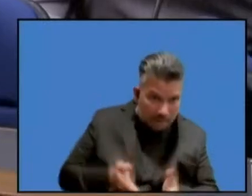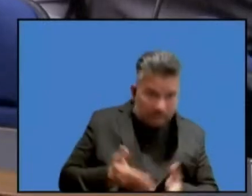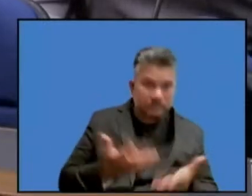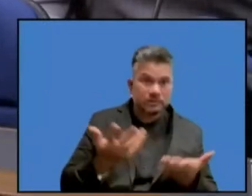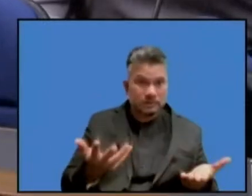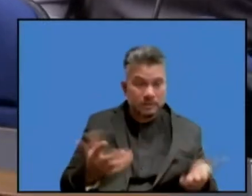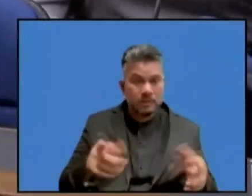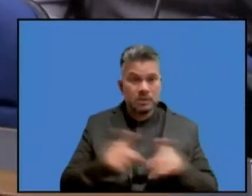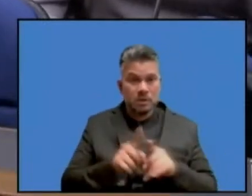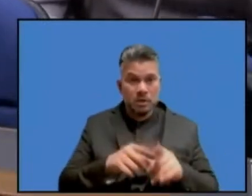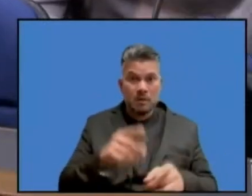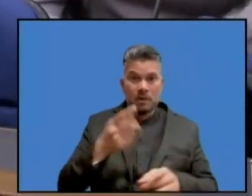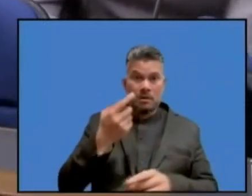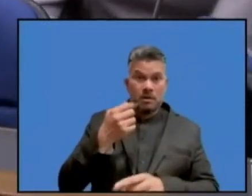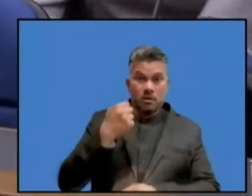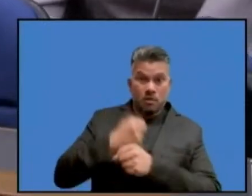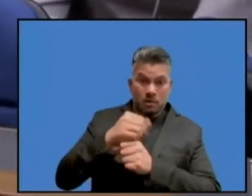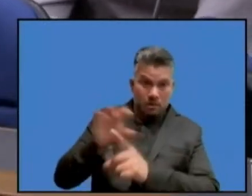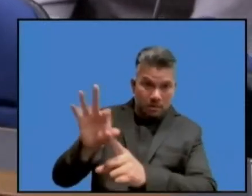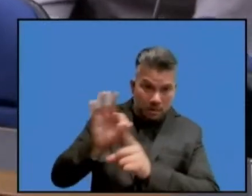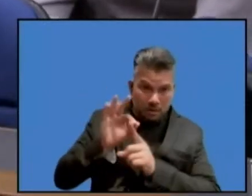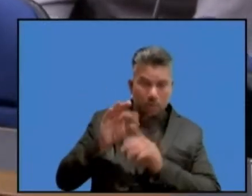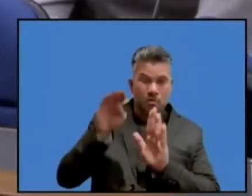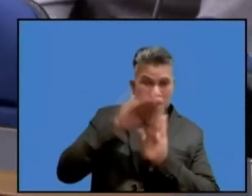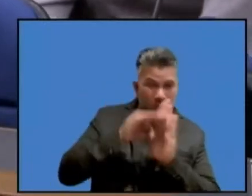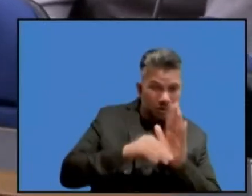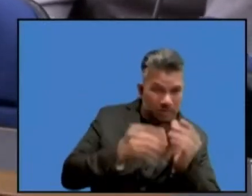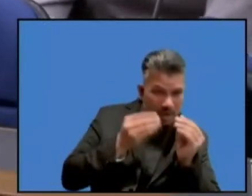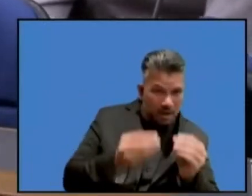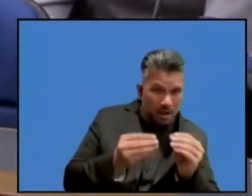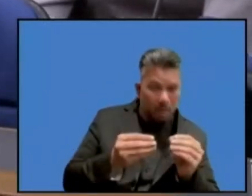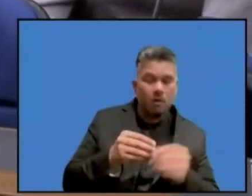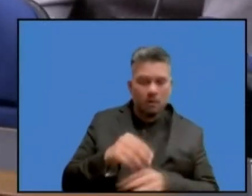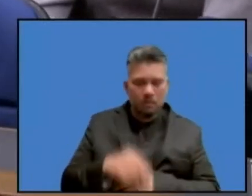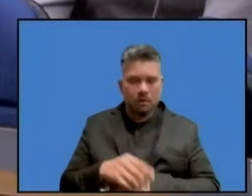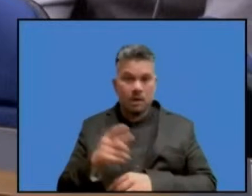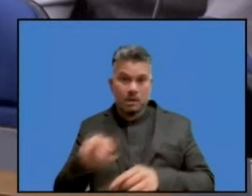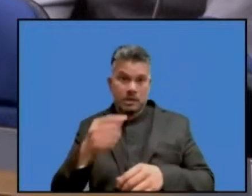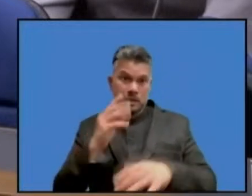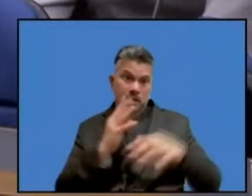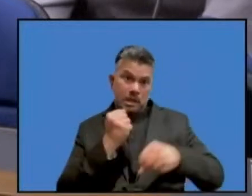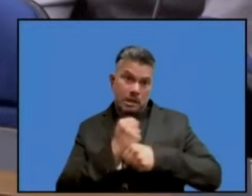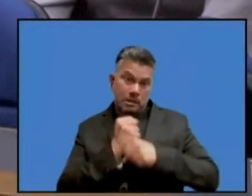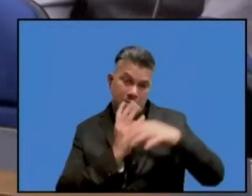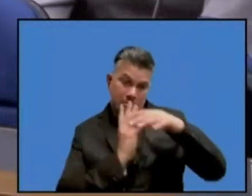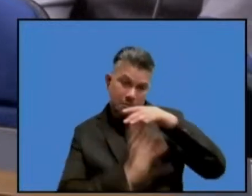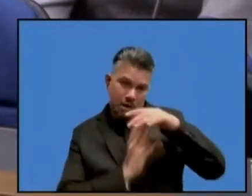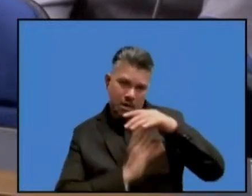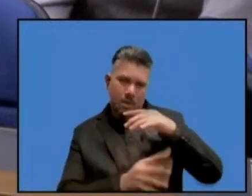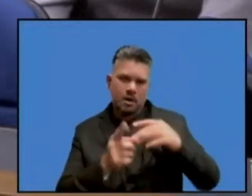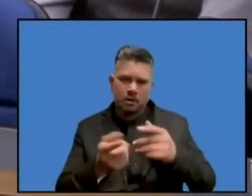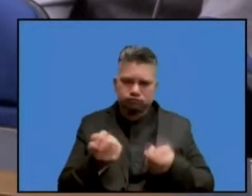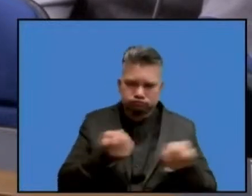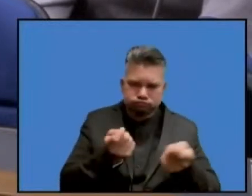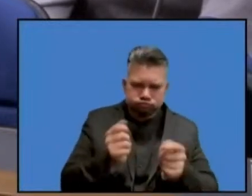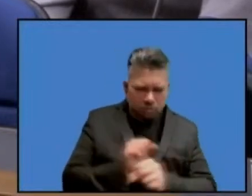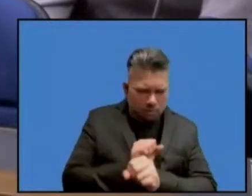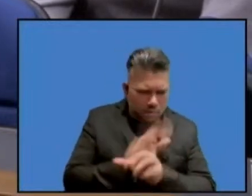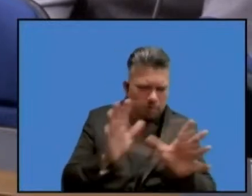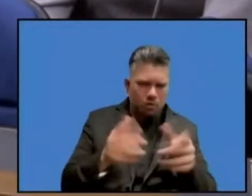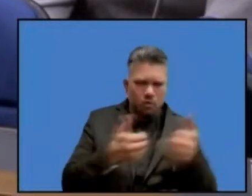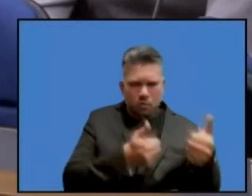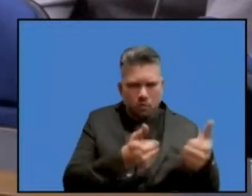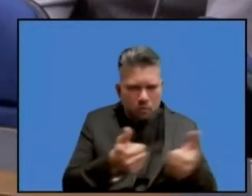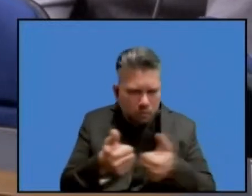all migrant workers, ensuring that labor migration is well managed and protects the rights and interests of